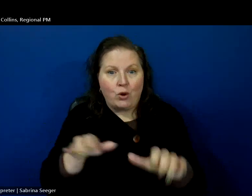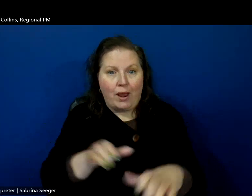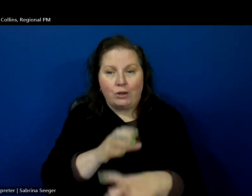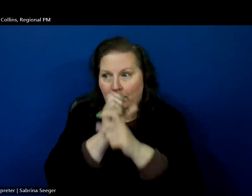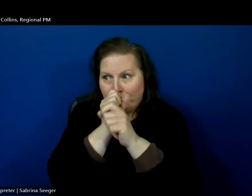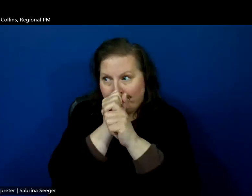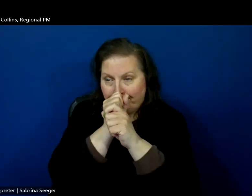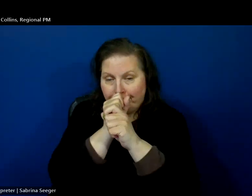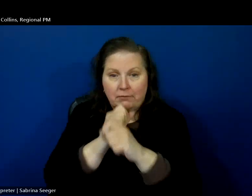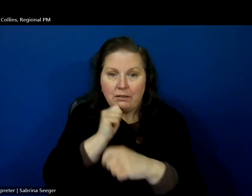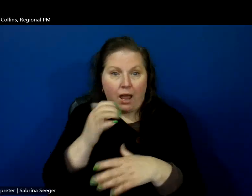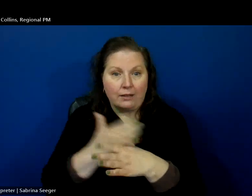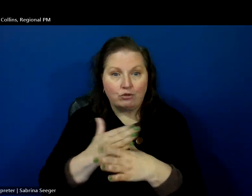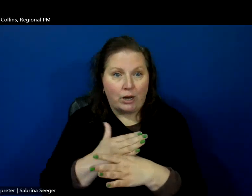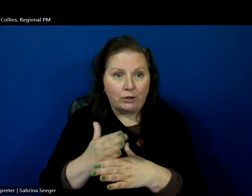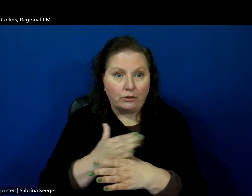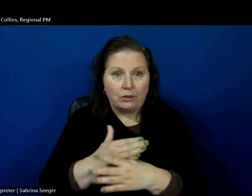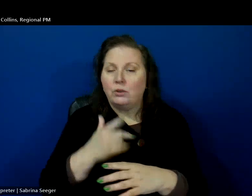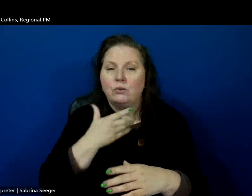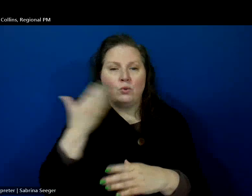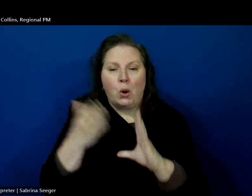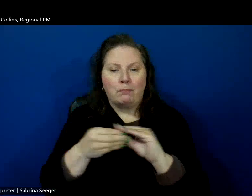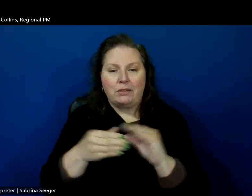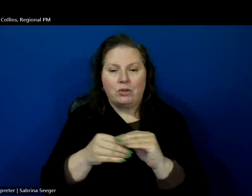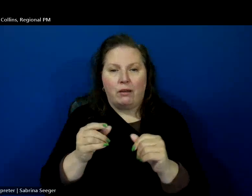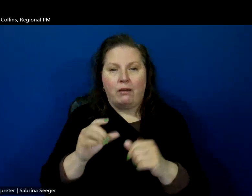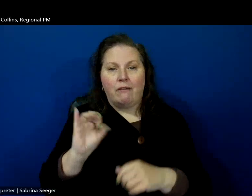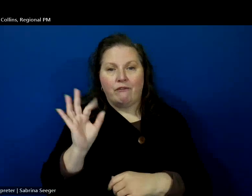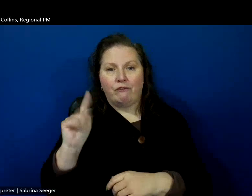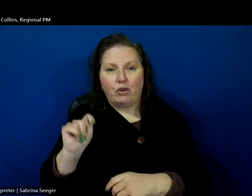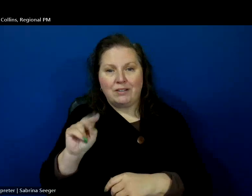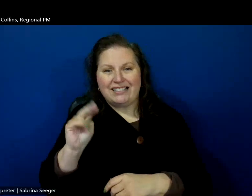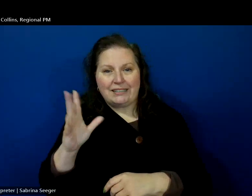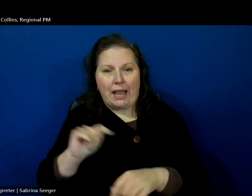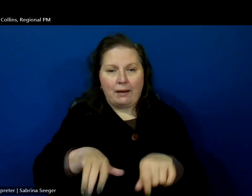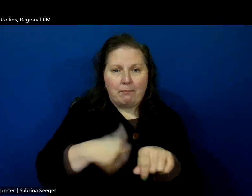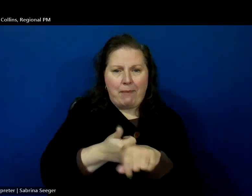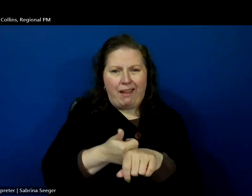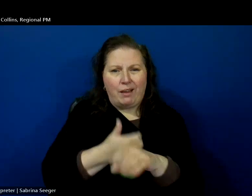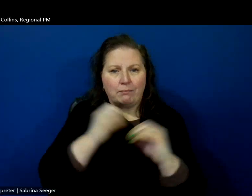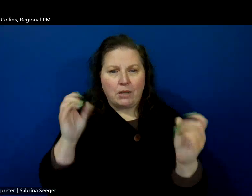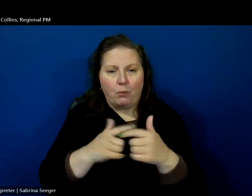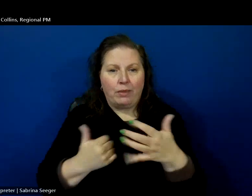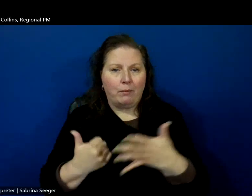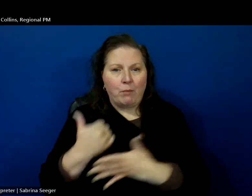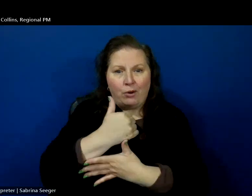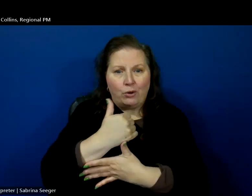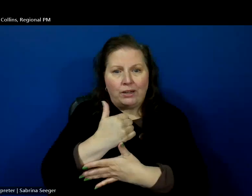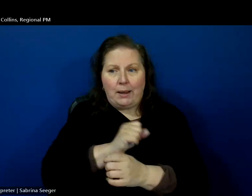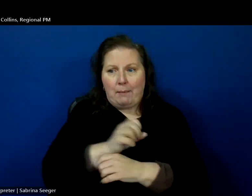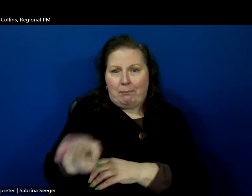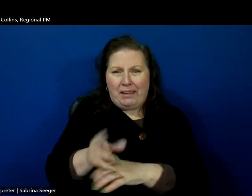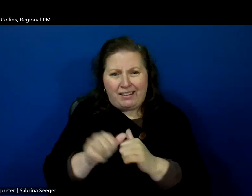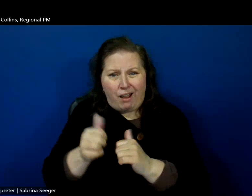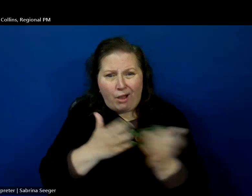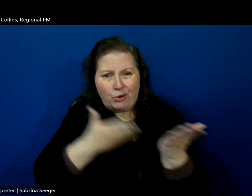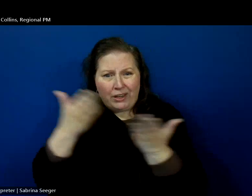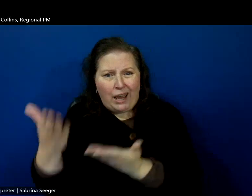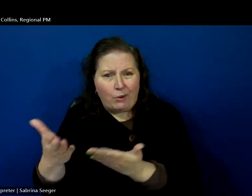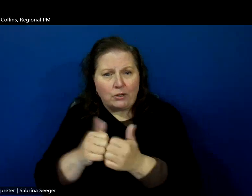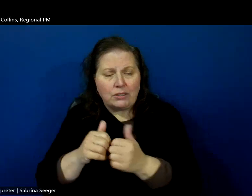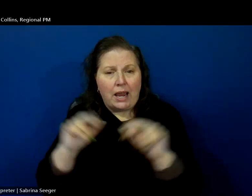secret. No mention of how FirstNet could fail over with priority and preemption to other carriers in a